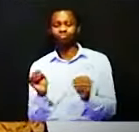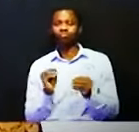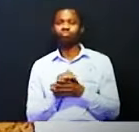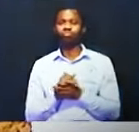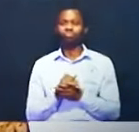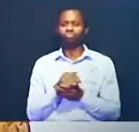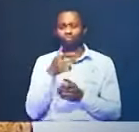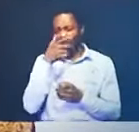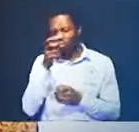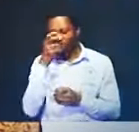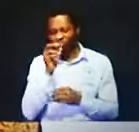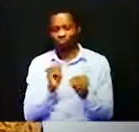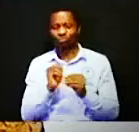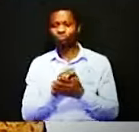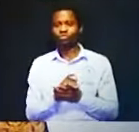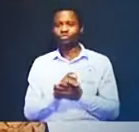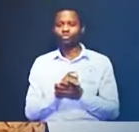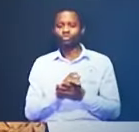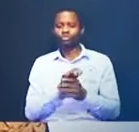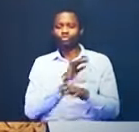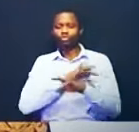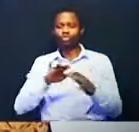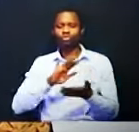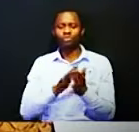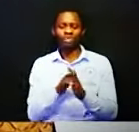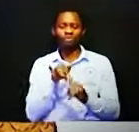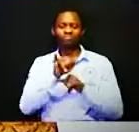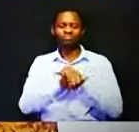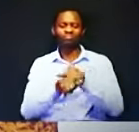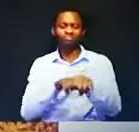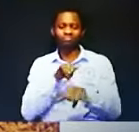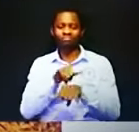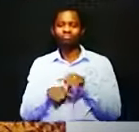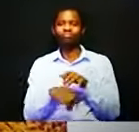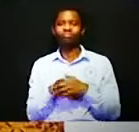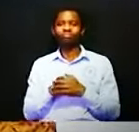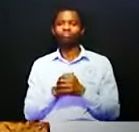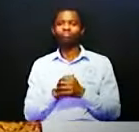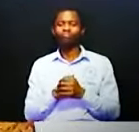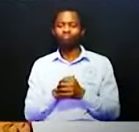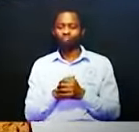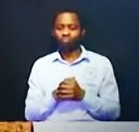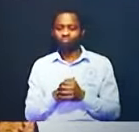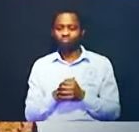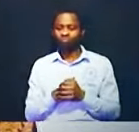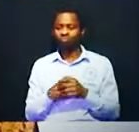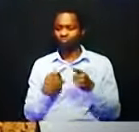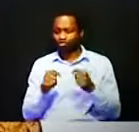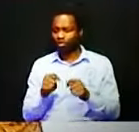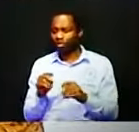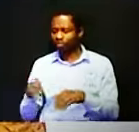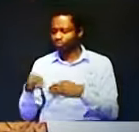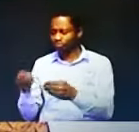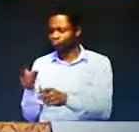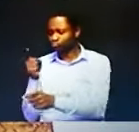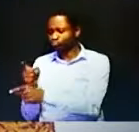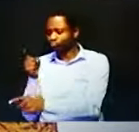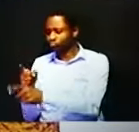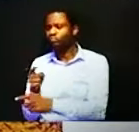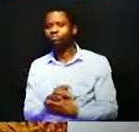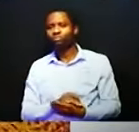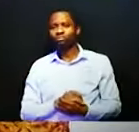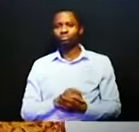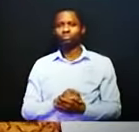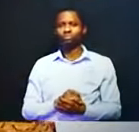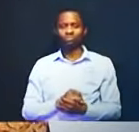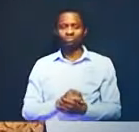be somebody who is a deceit. Men yo bia oye odada ni. Try and administer justice. Bo modin se obedi aten